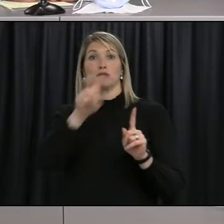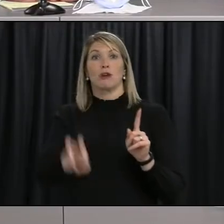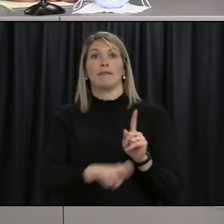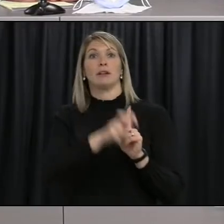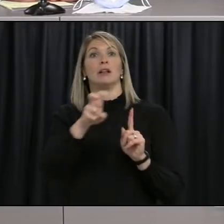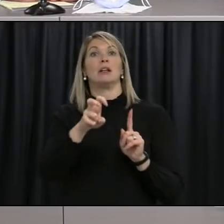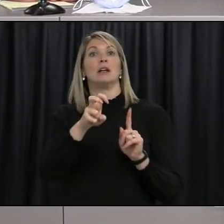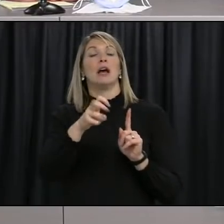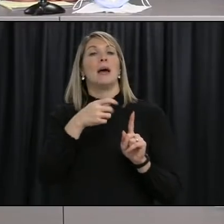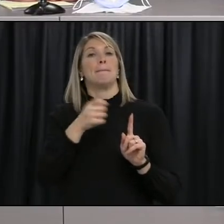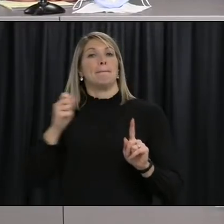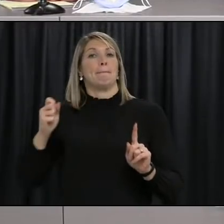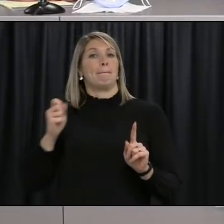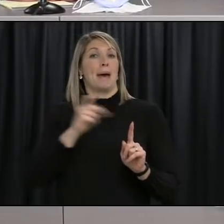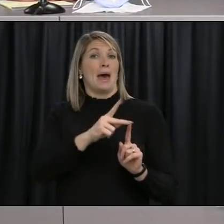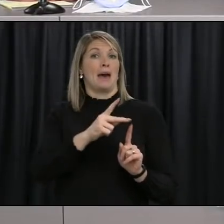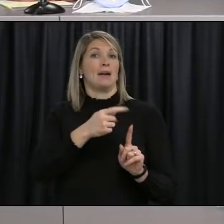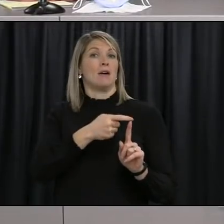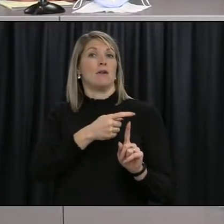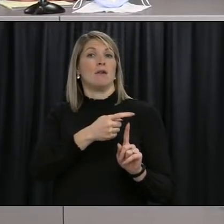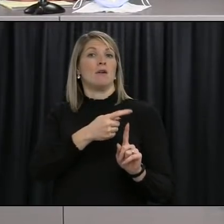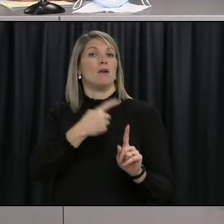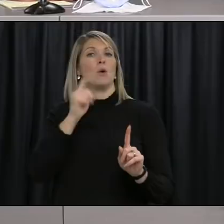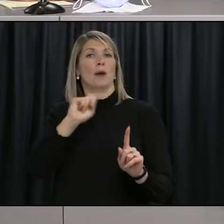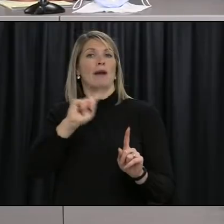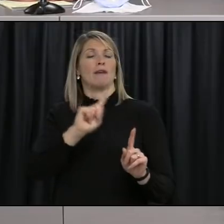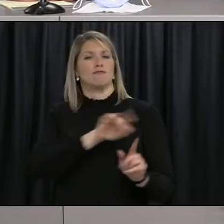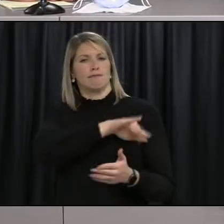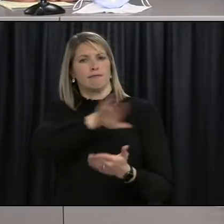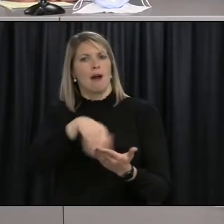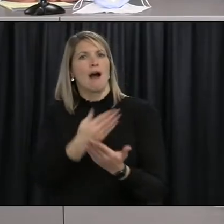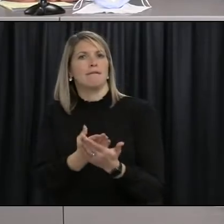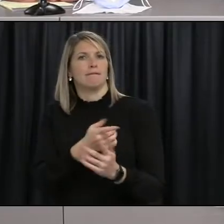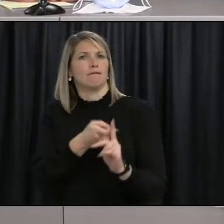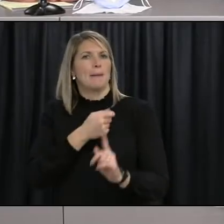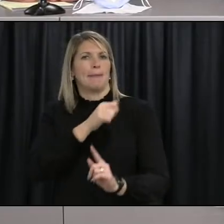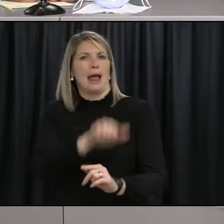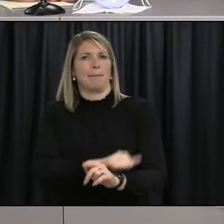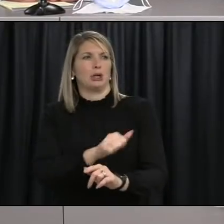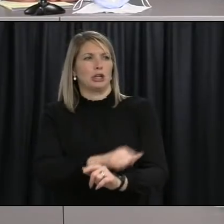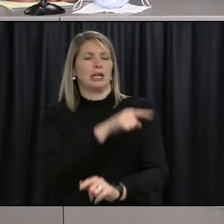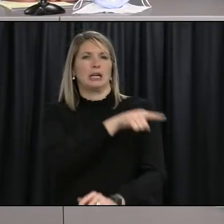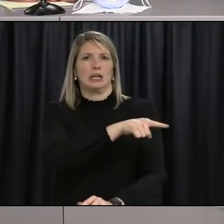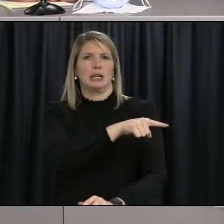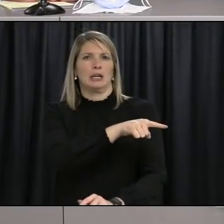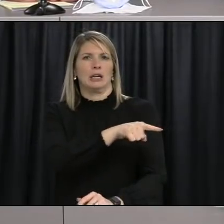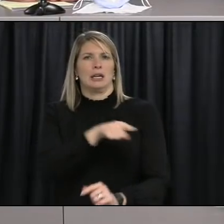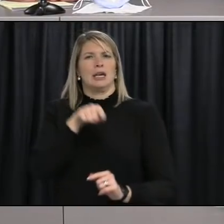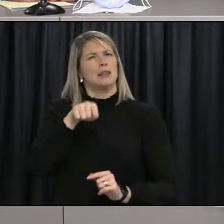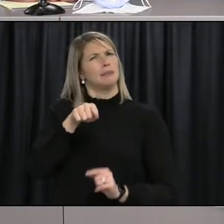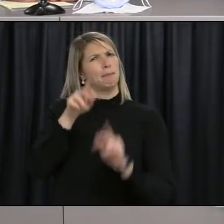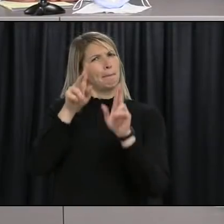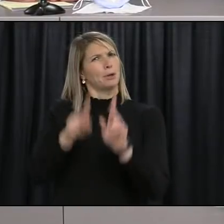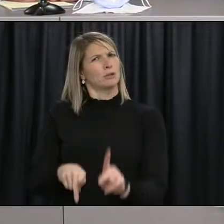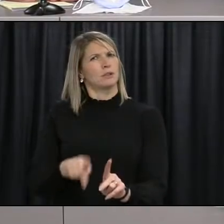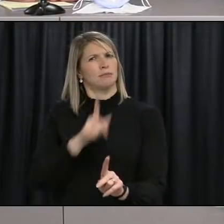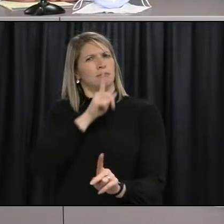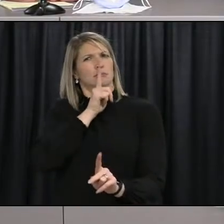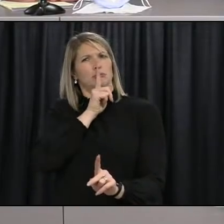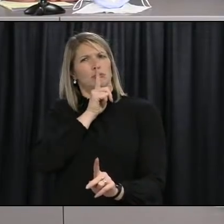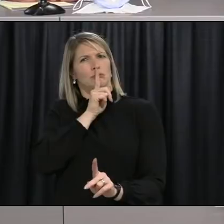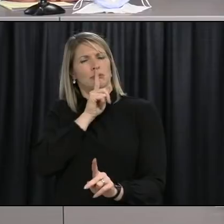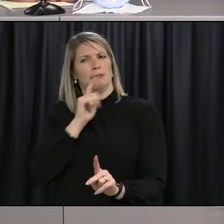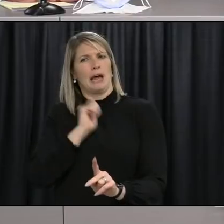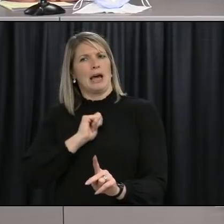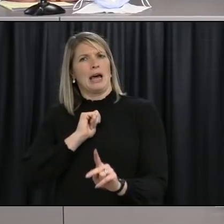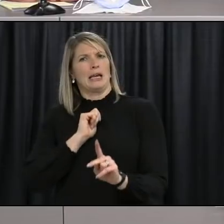from Alberta. In the press release that we received, it never stated that person had been self-isolating. So